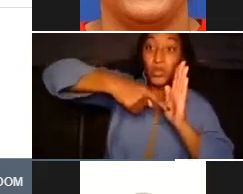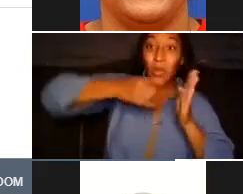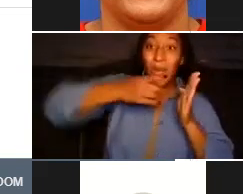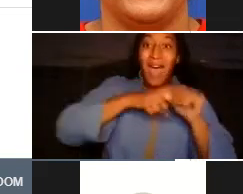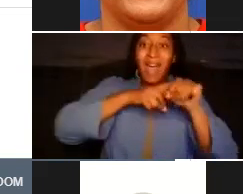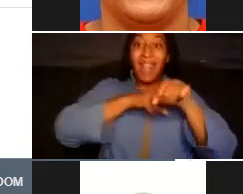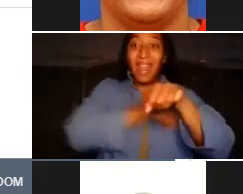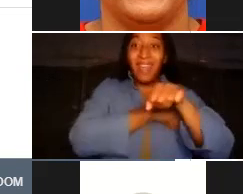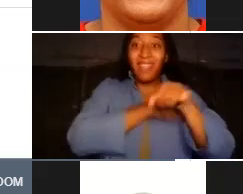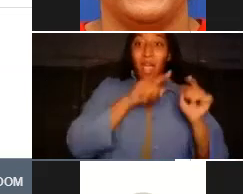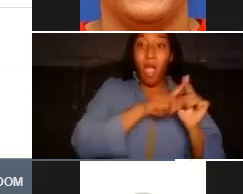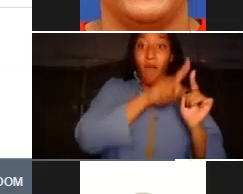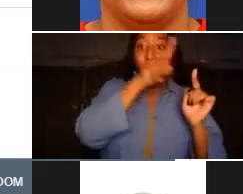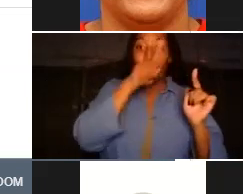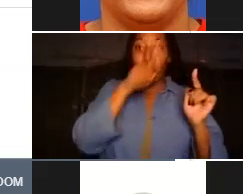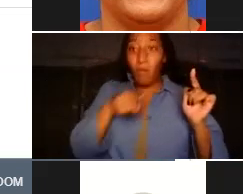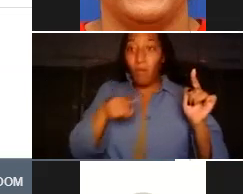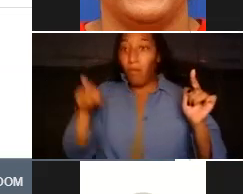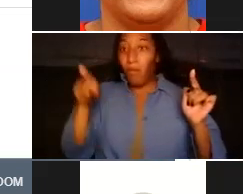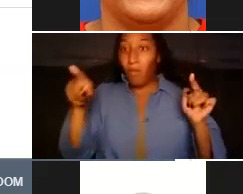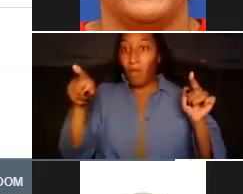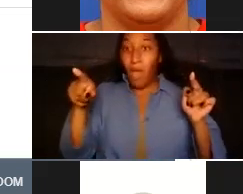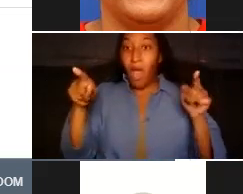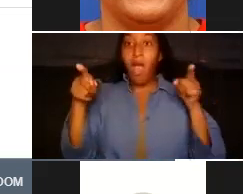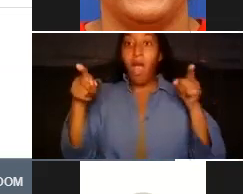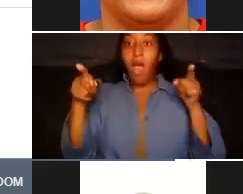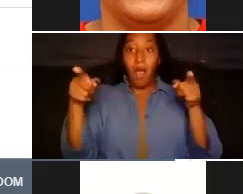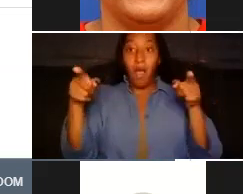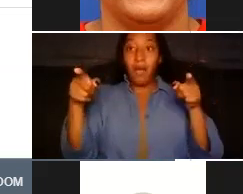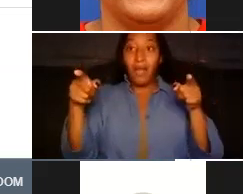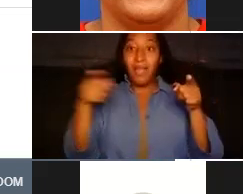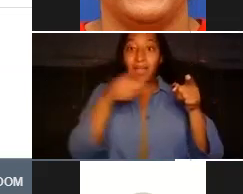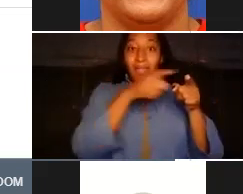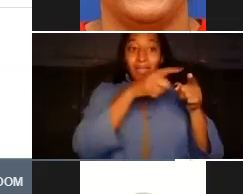our wave. Okay. And so when we multiply